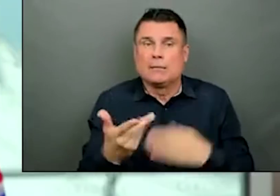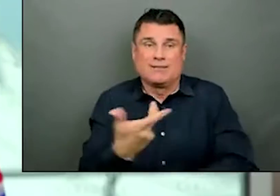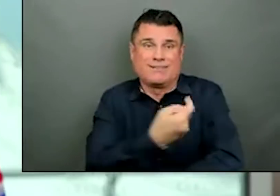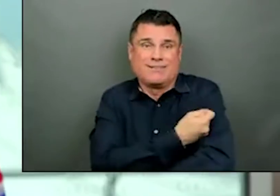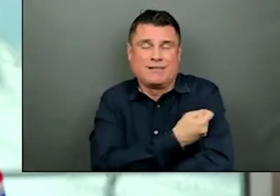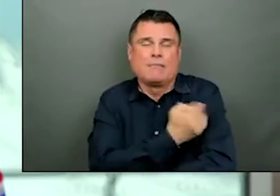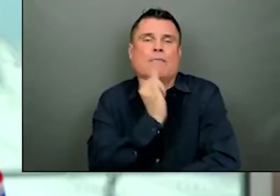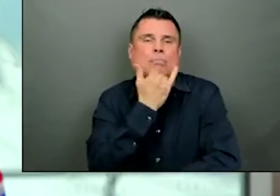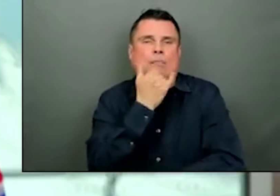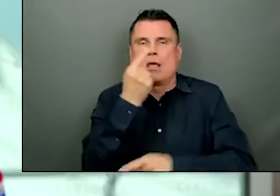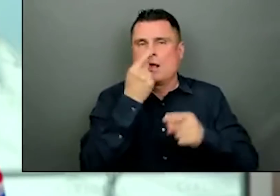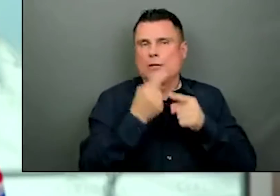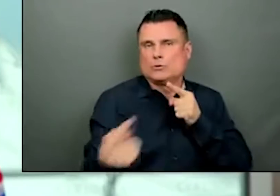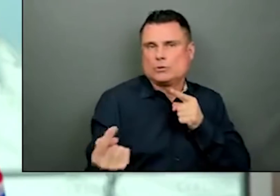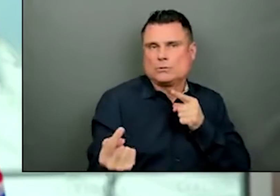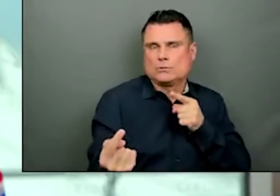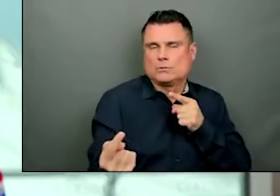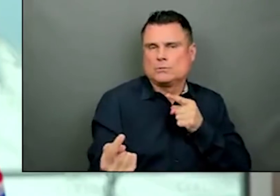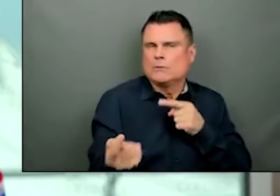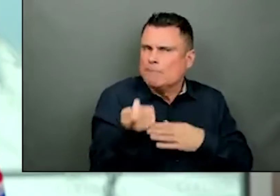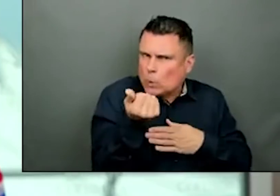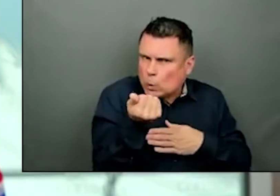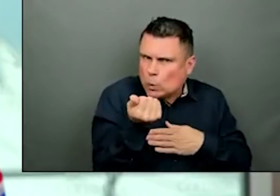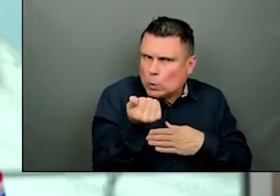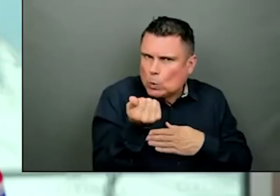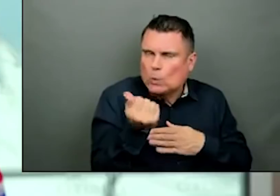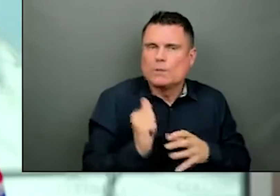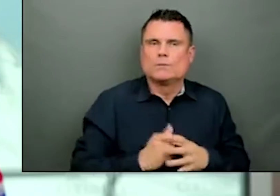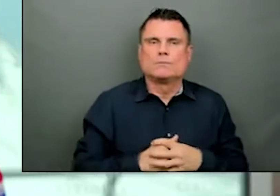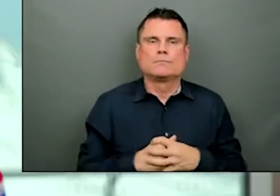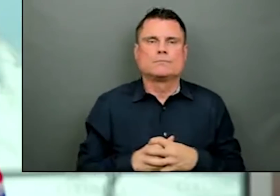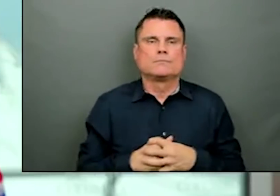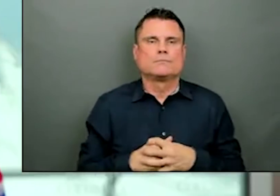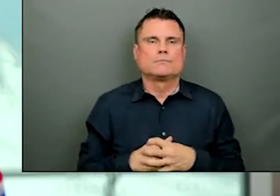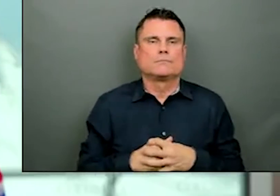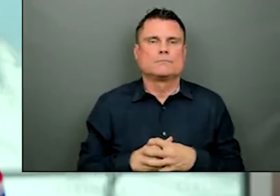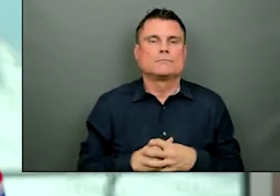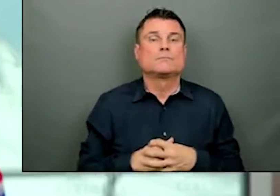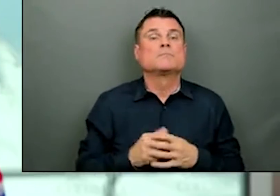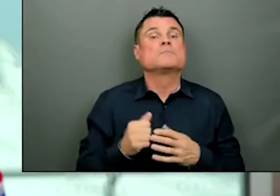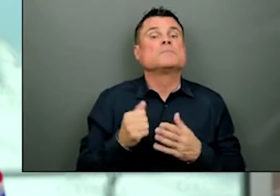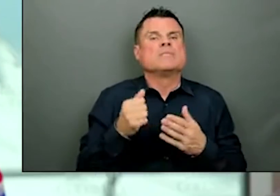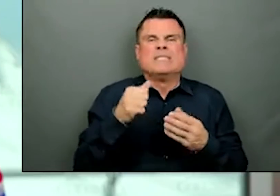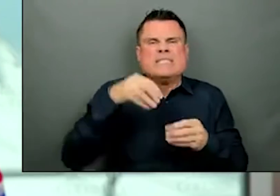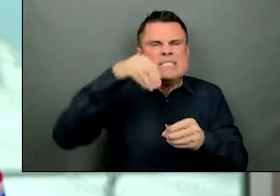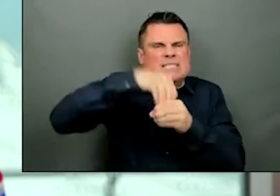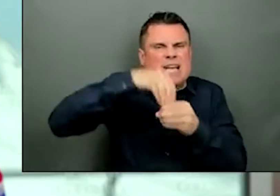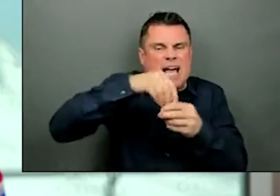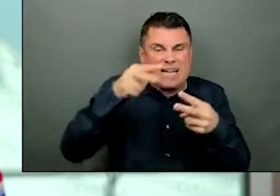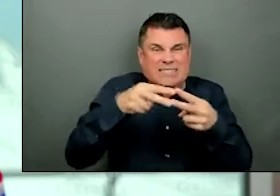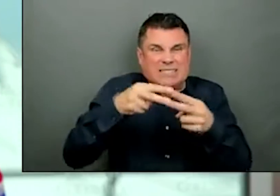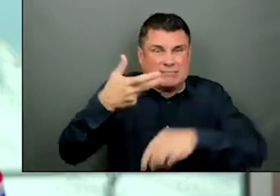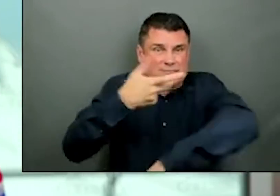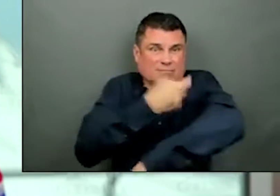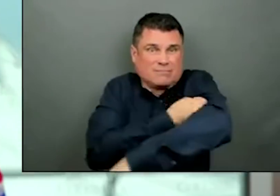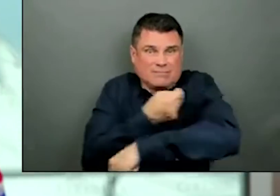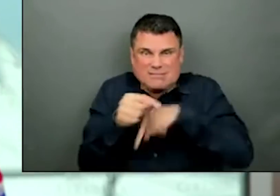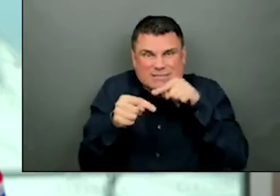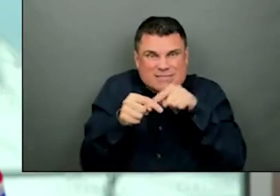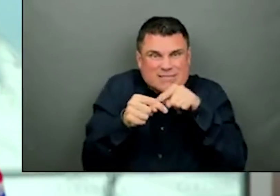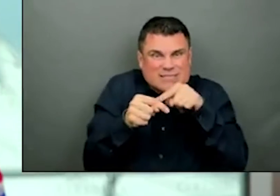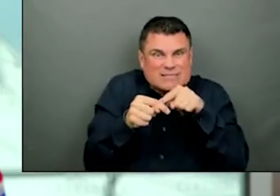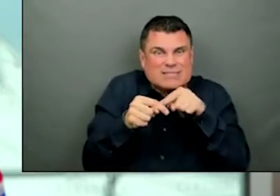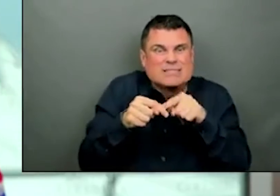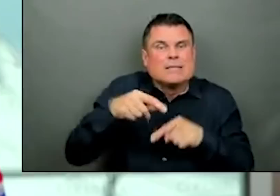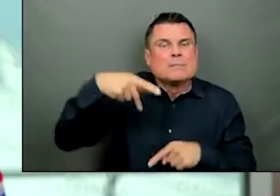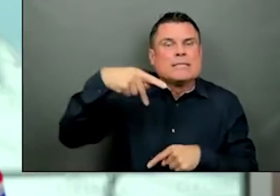allergic reactions more frequently is called polyethylene glycol, or PEG. So if you know you have an allergy to PEG, and some people